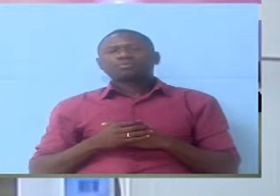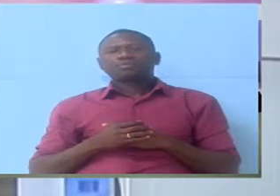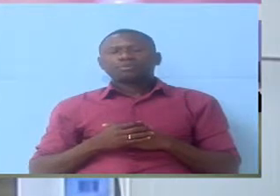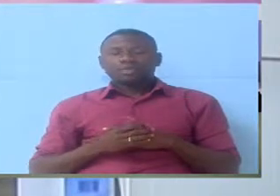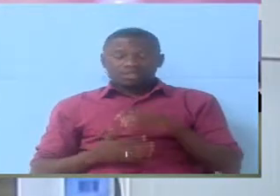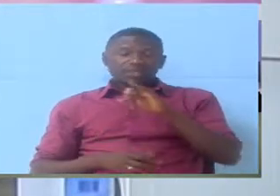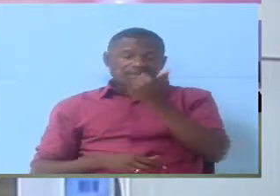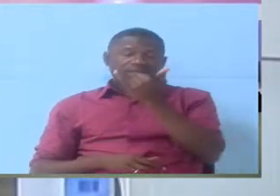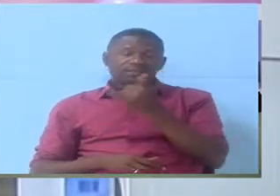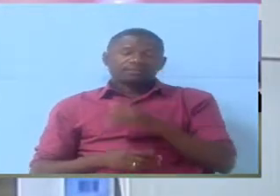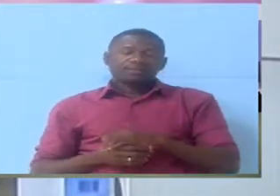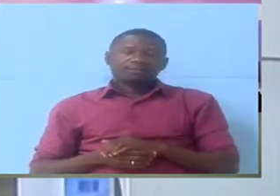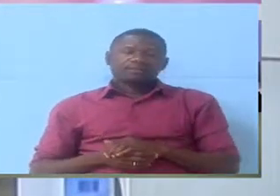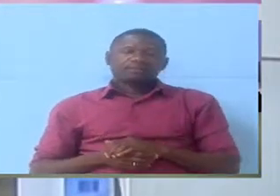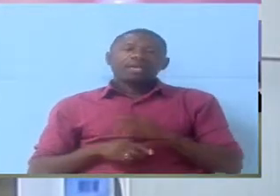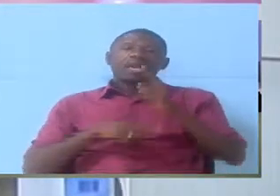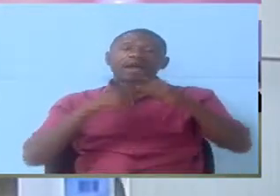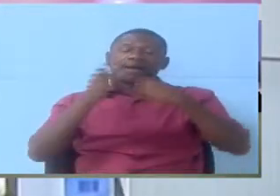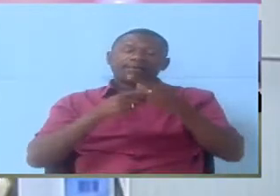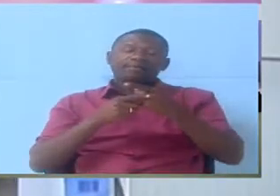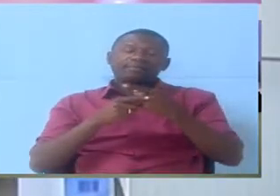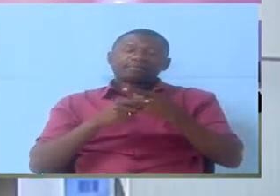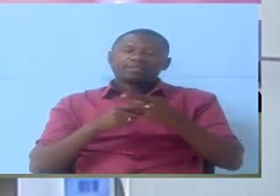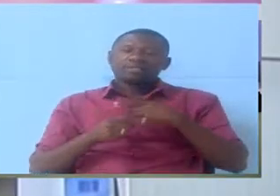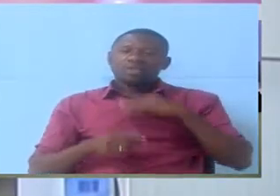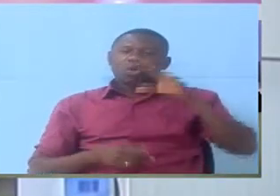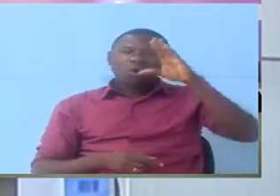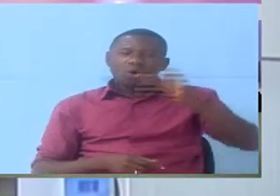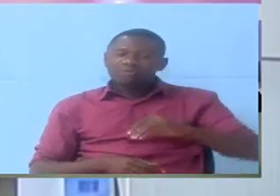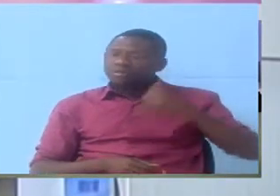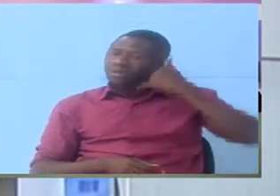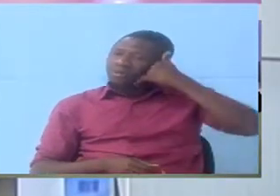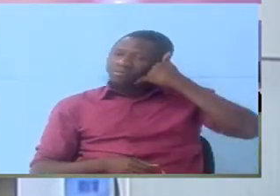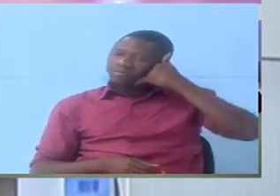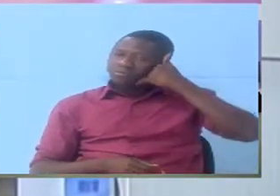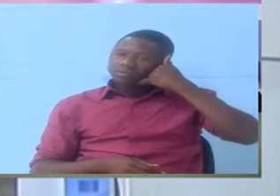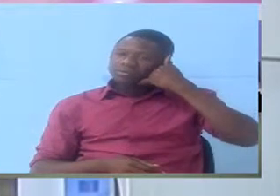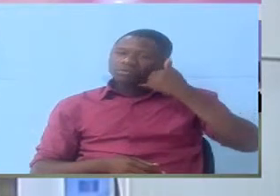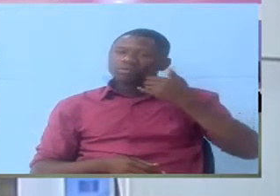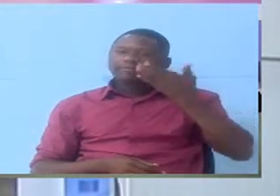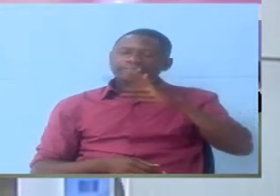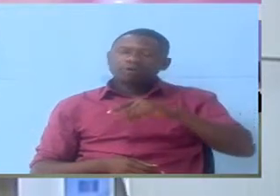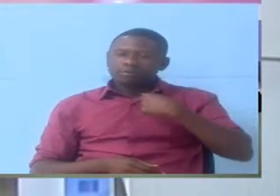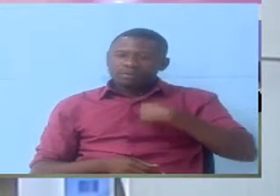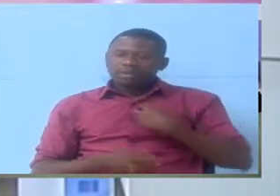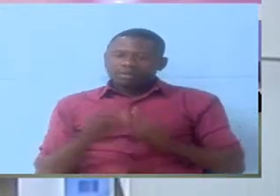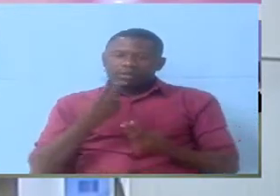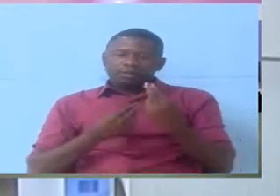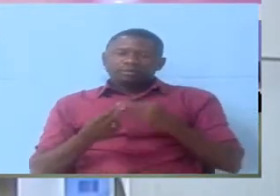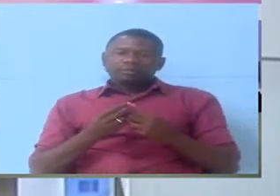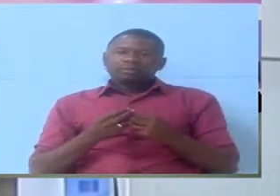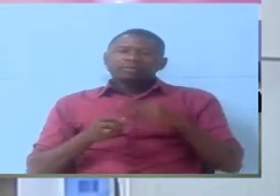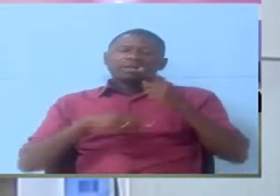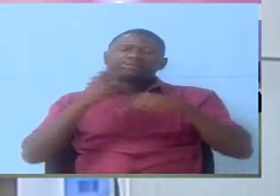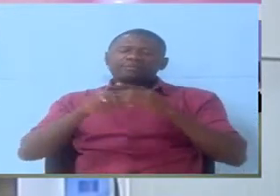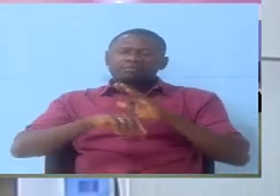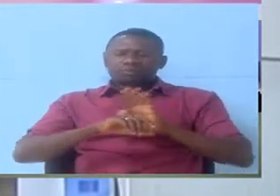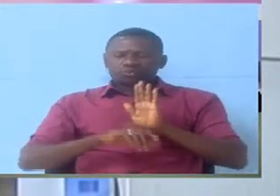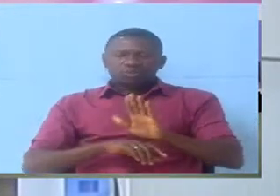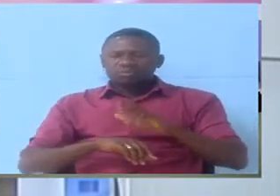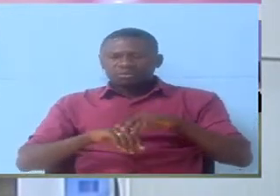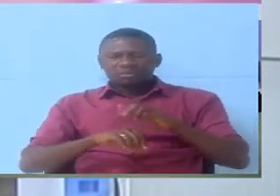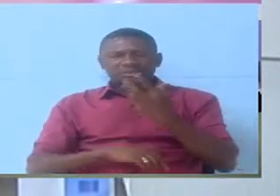Ha. After he hung up the phone on me again, right, Funo Kuntun Tlo Kotake, after 10 minutes,